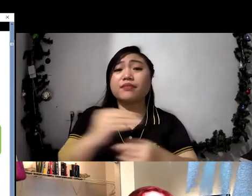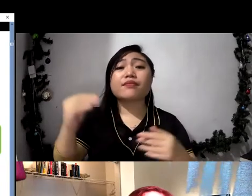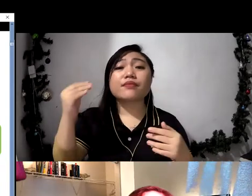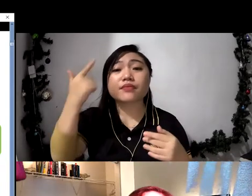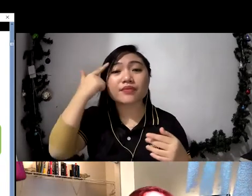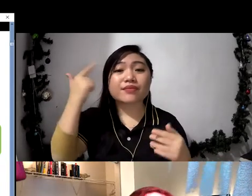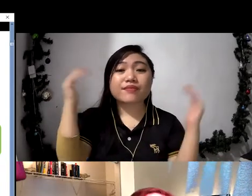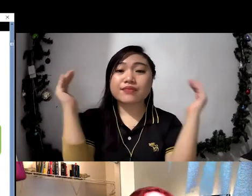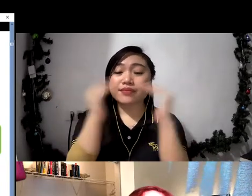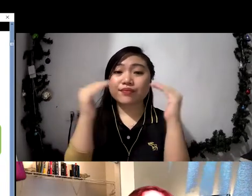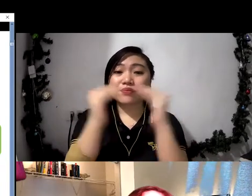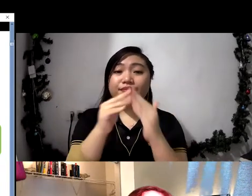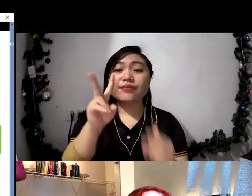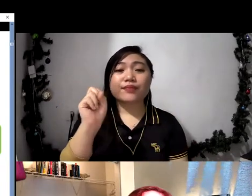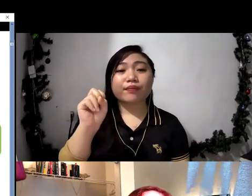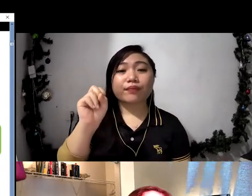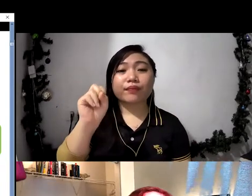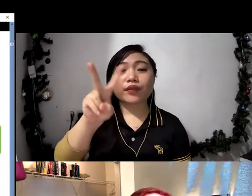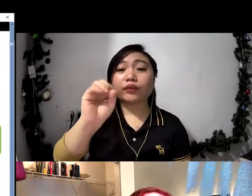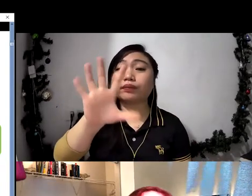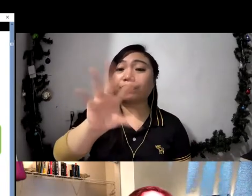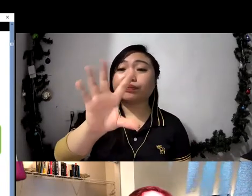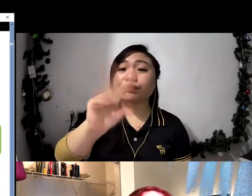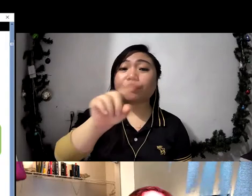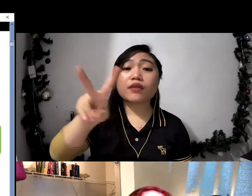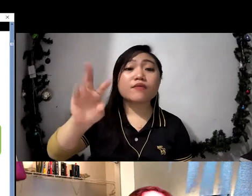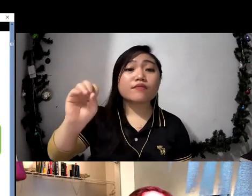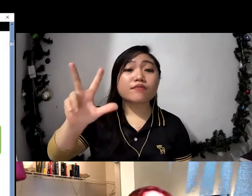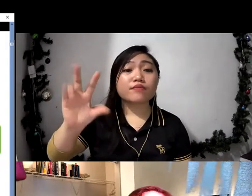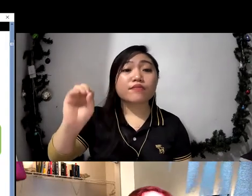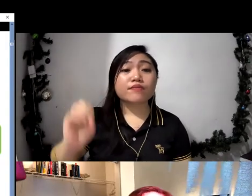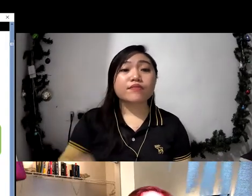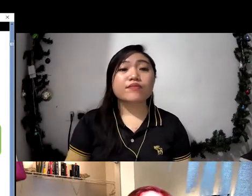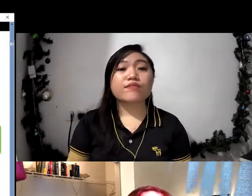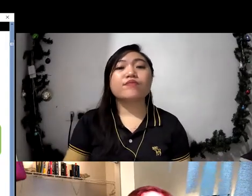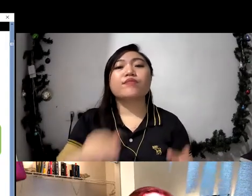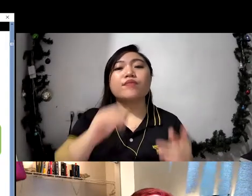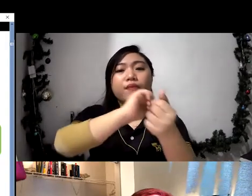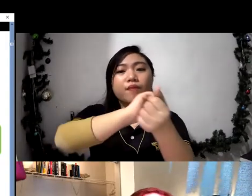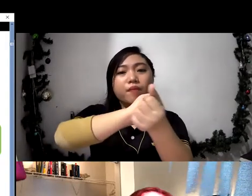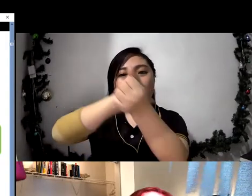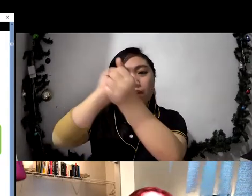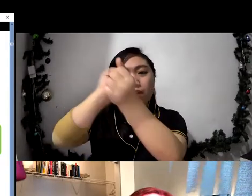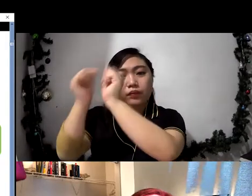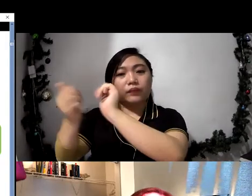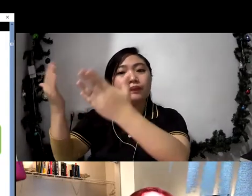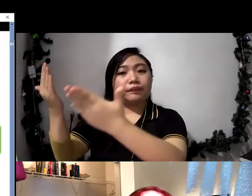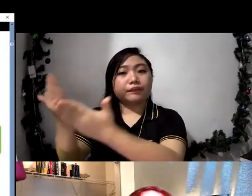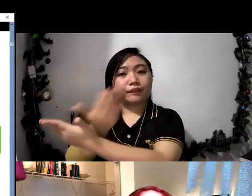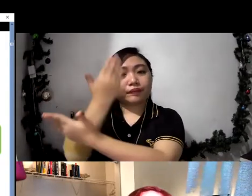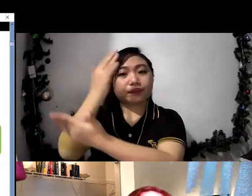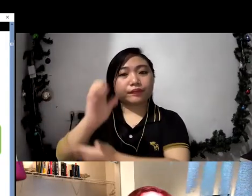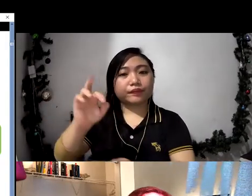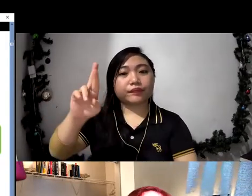2015 to 2030, from Millennium Development Goal, we enter the new era of Sustainable Development Goals